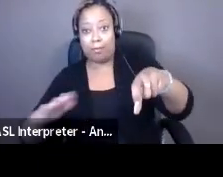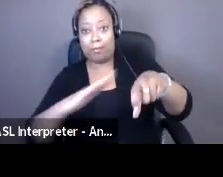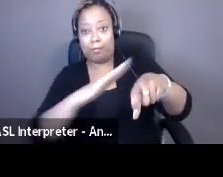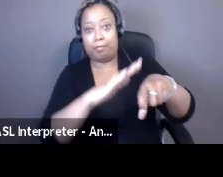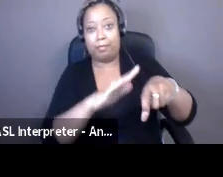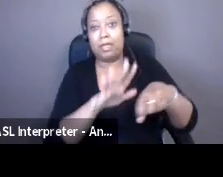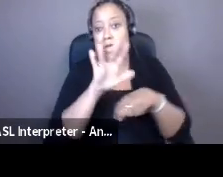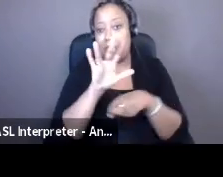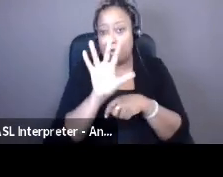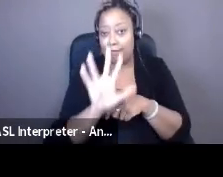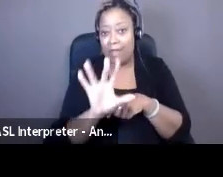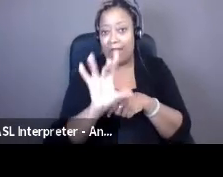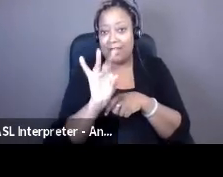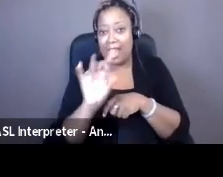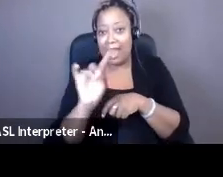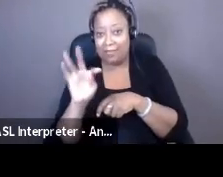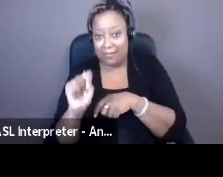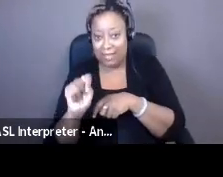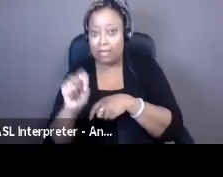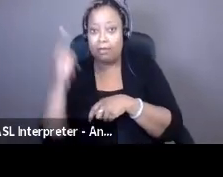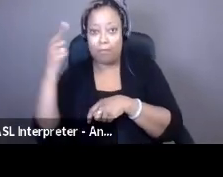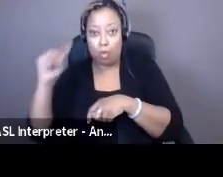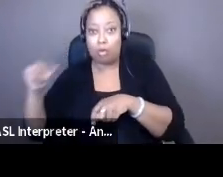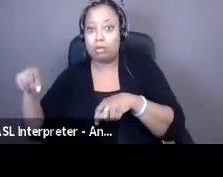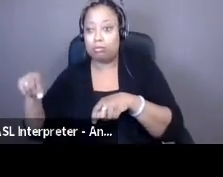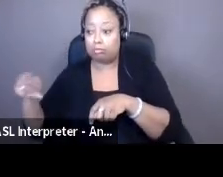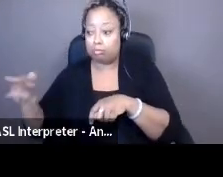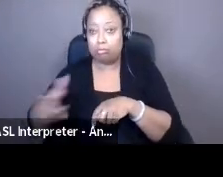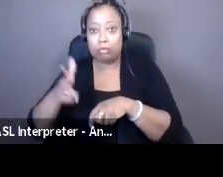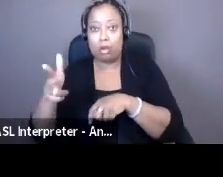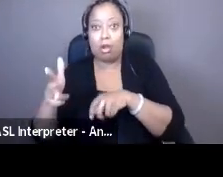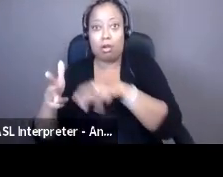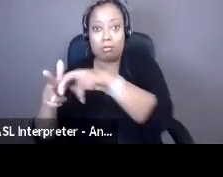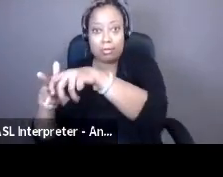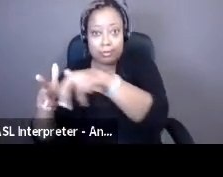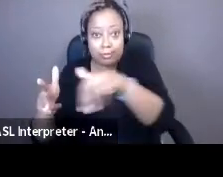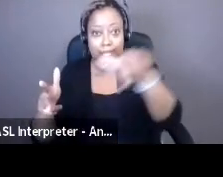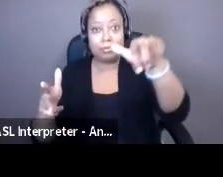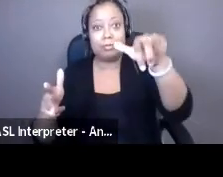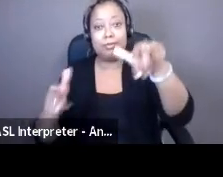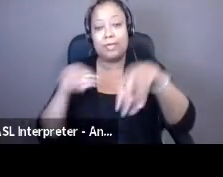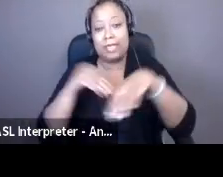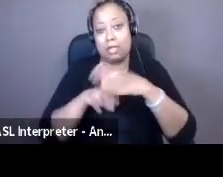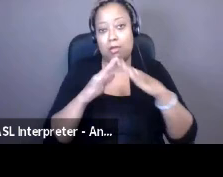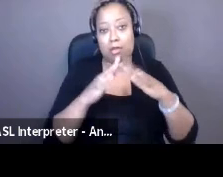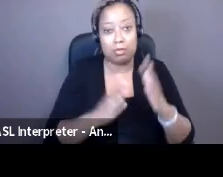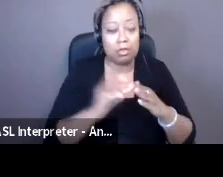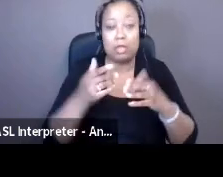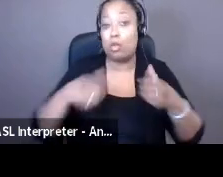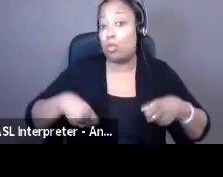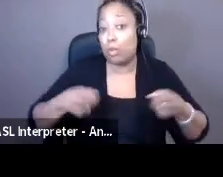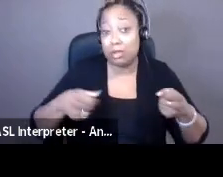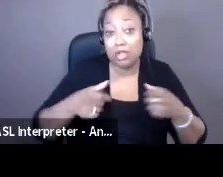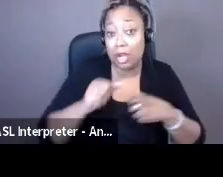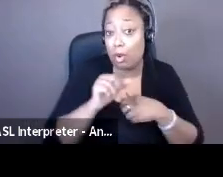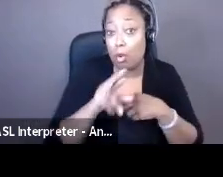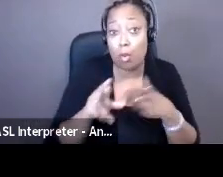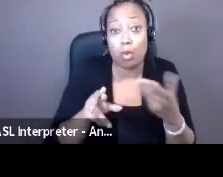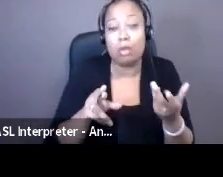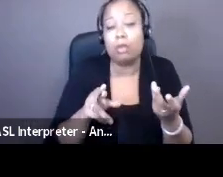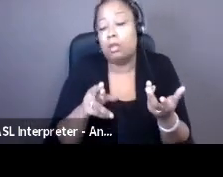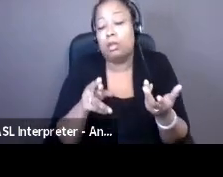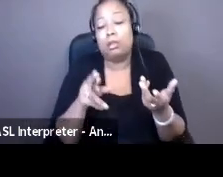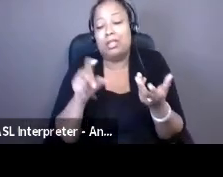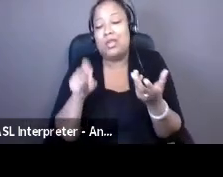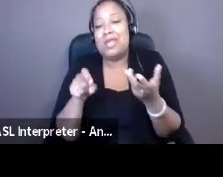clear to get out of your car or your vehicle in your wheelchair, or make it just, you need to have that